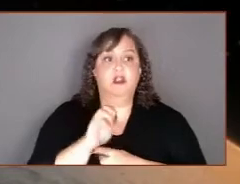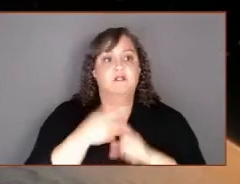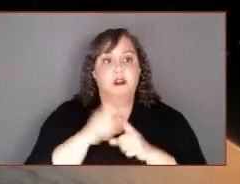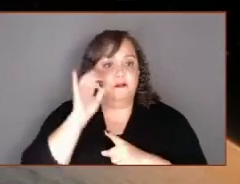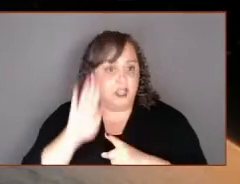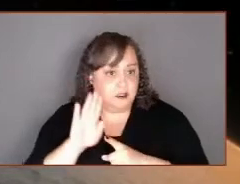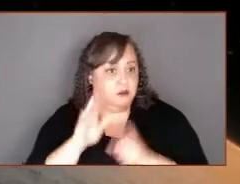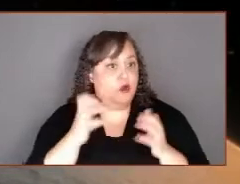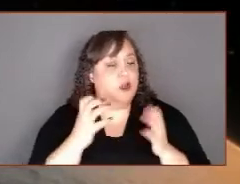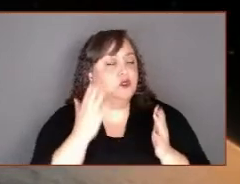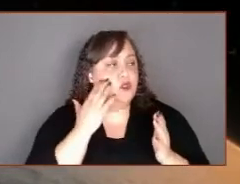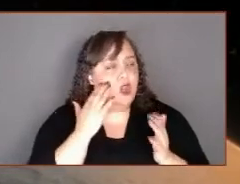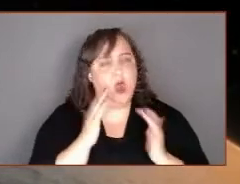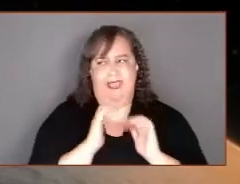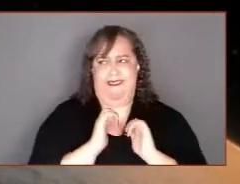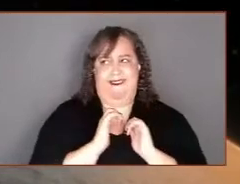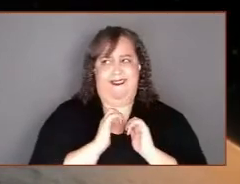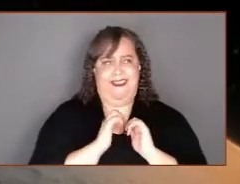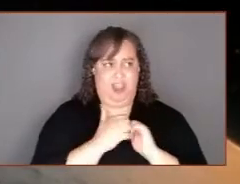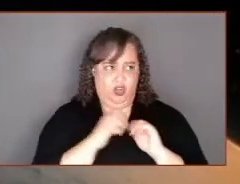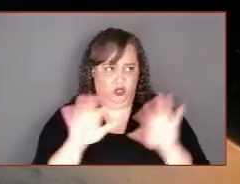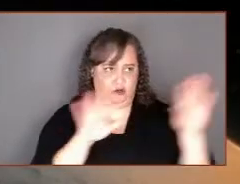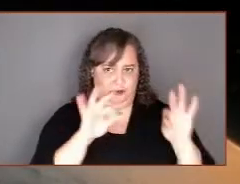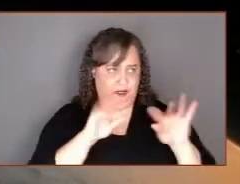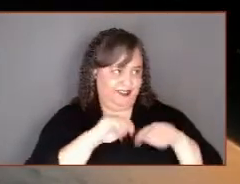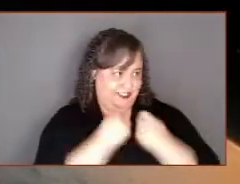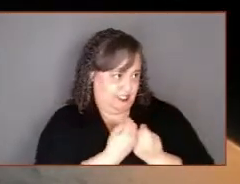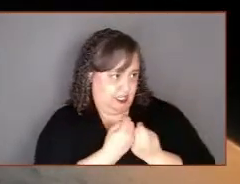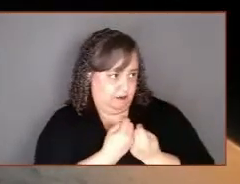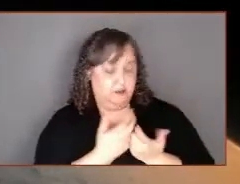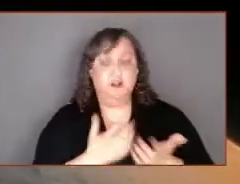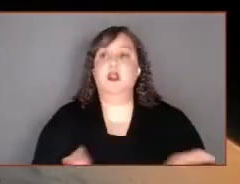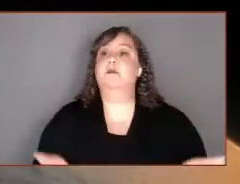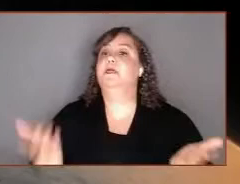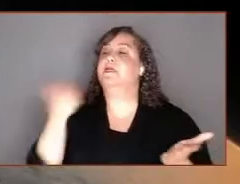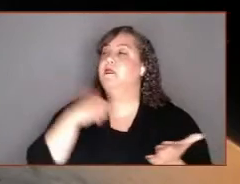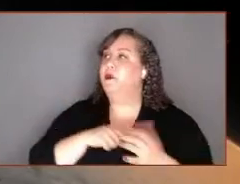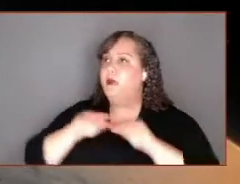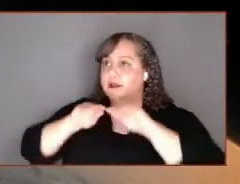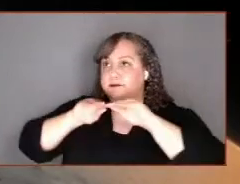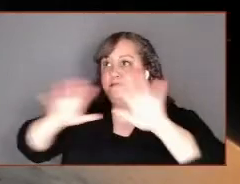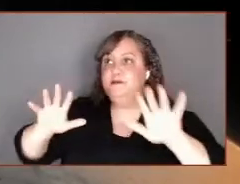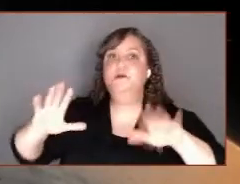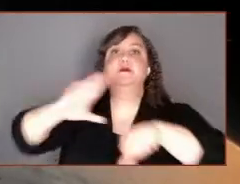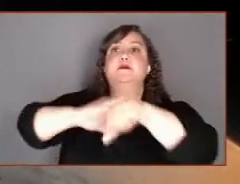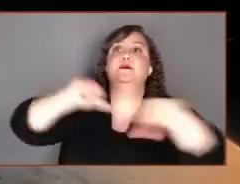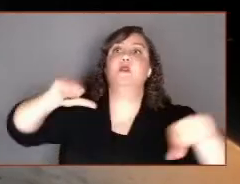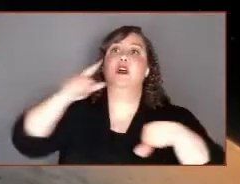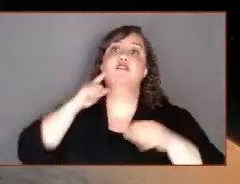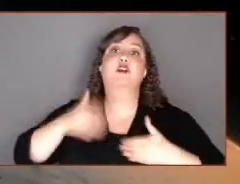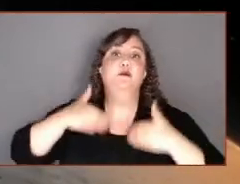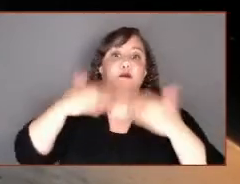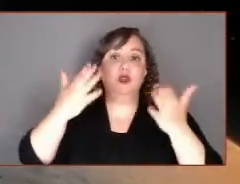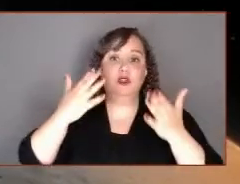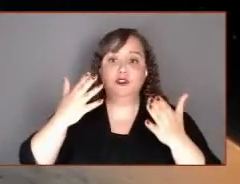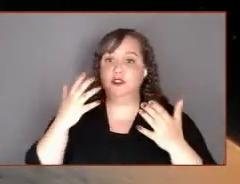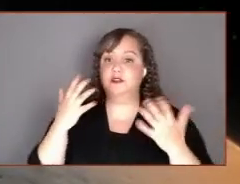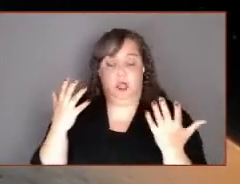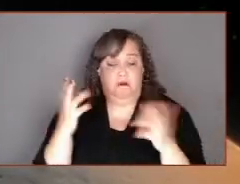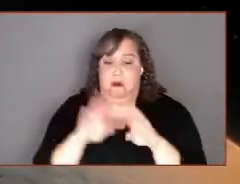these teams chosen? Okay, so we put out a call for proposals across the country. It's open to all